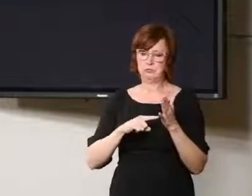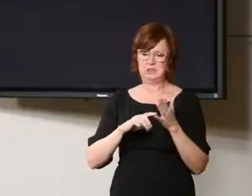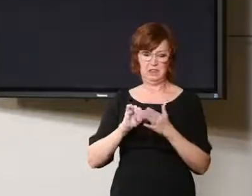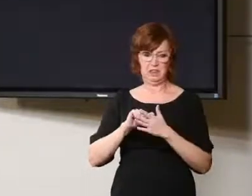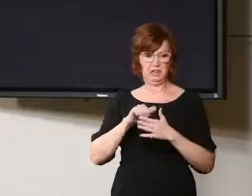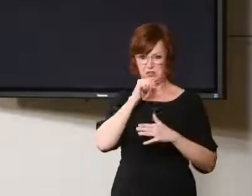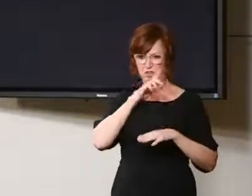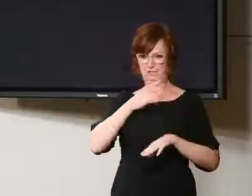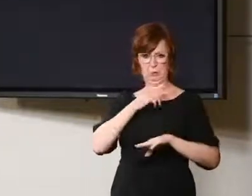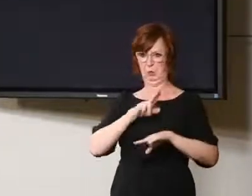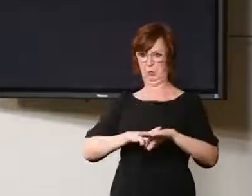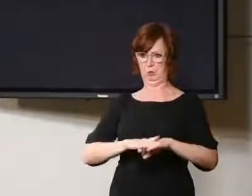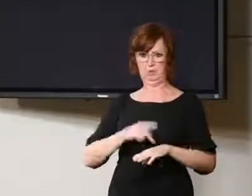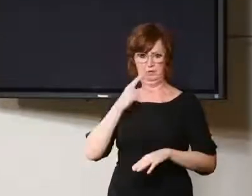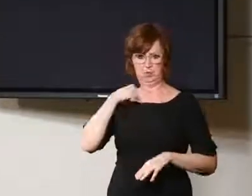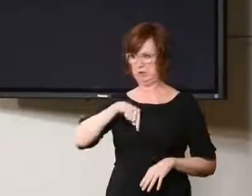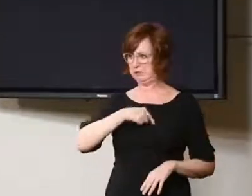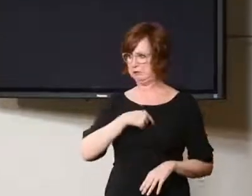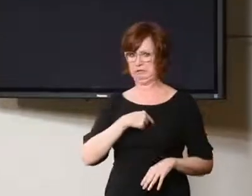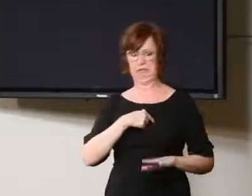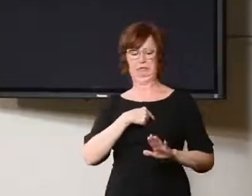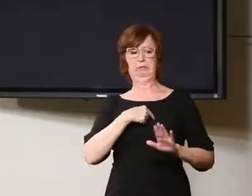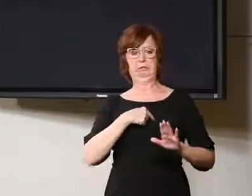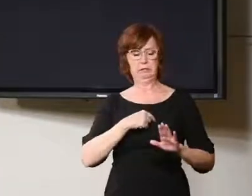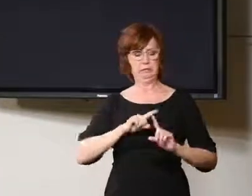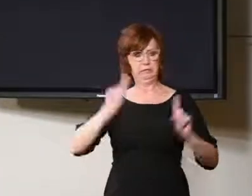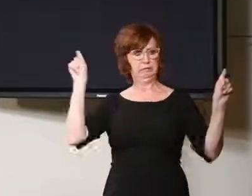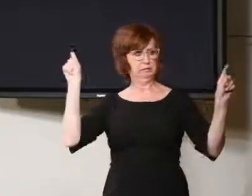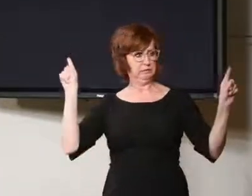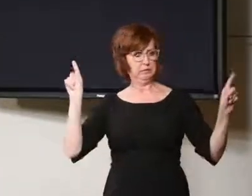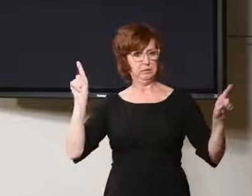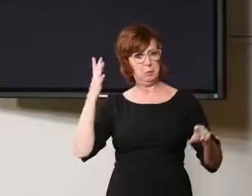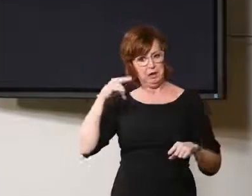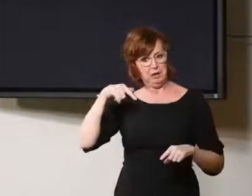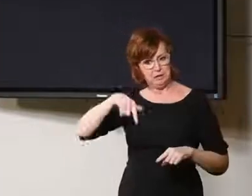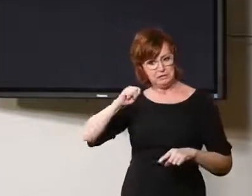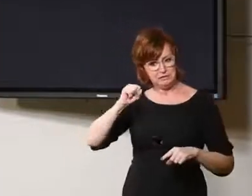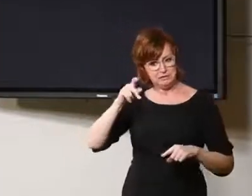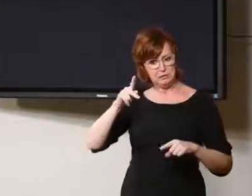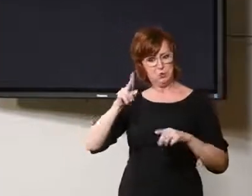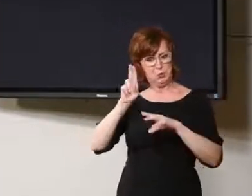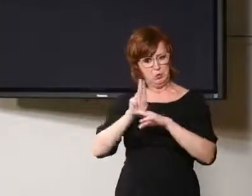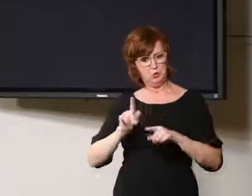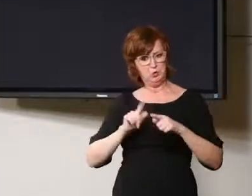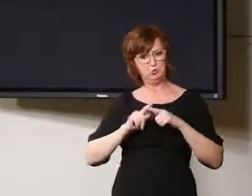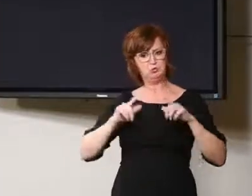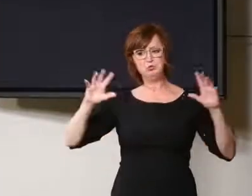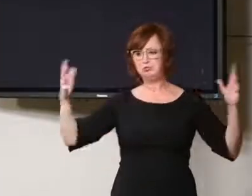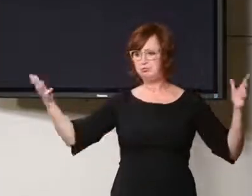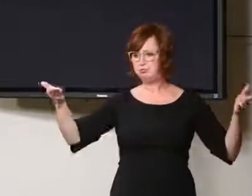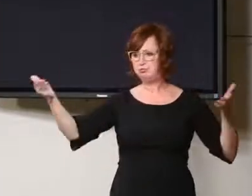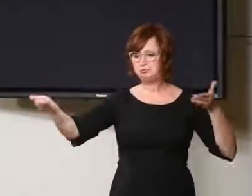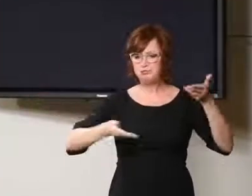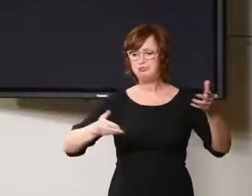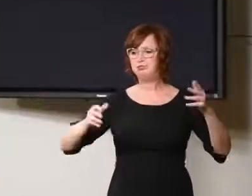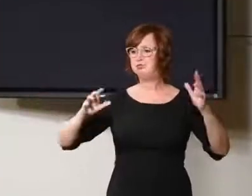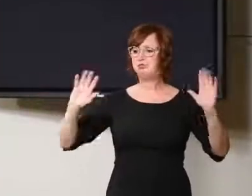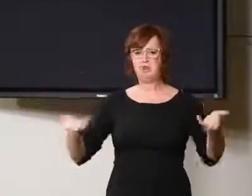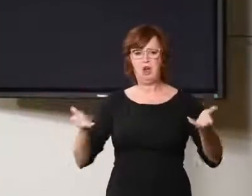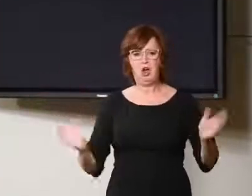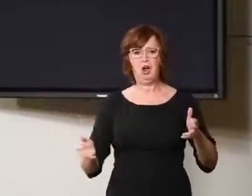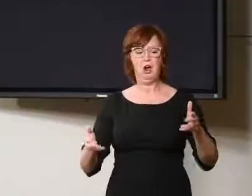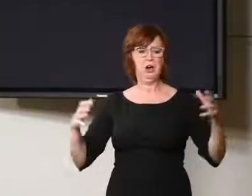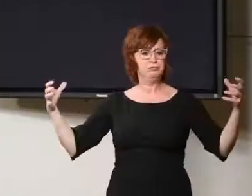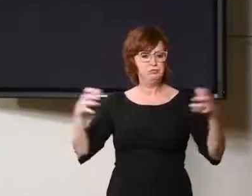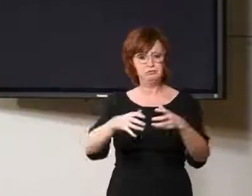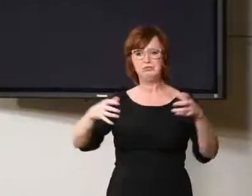in Saskatchewan. None of this is easy for us, but all of it is worth it. These measures are